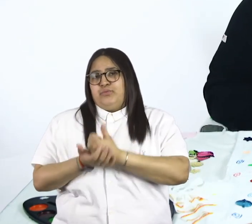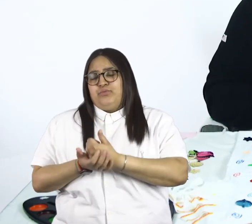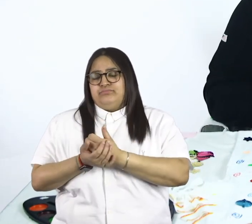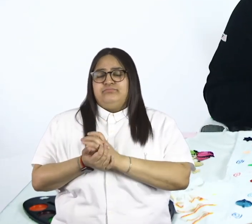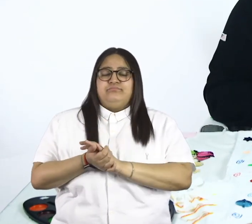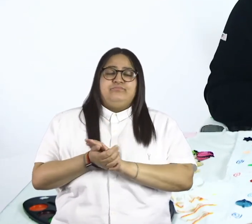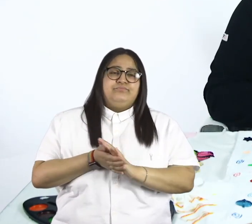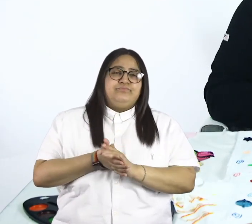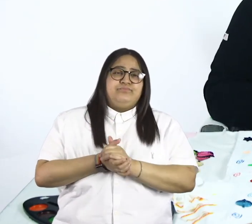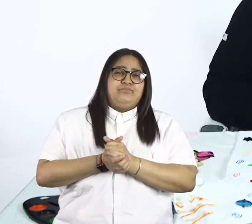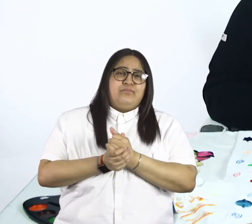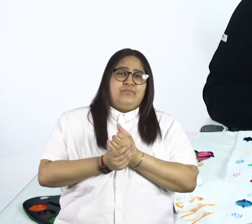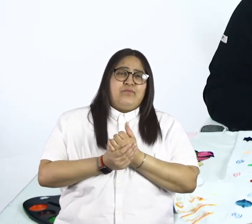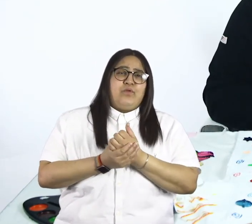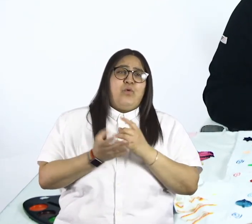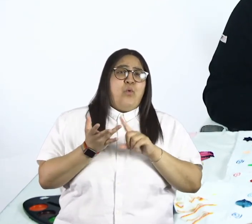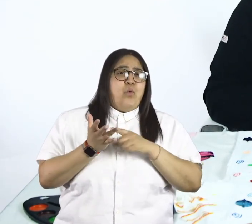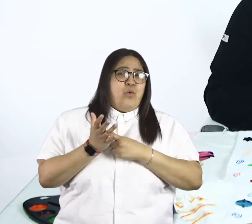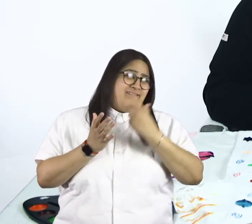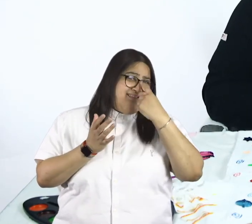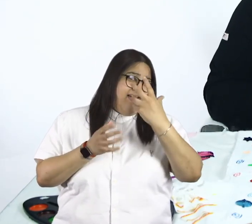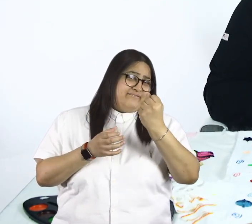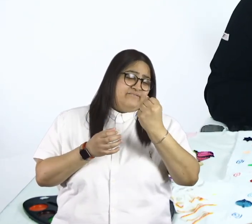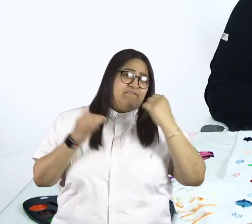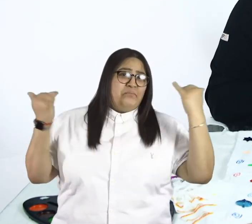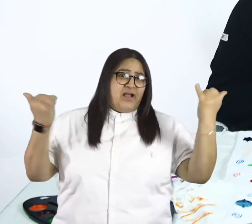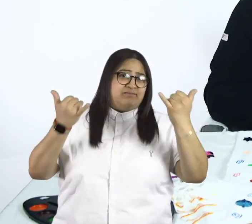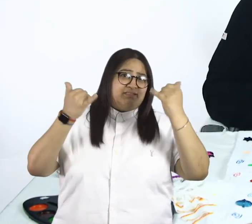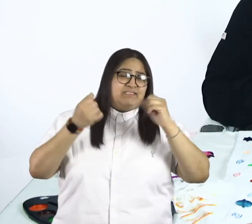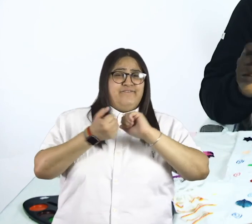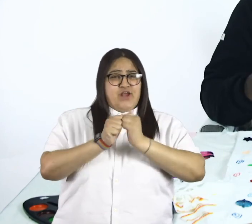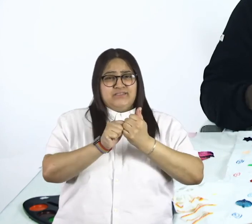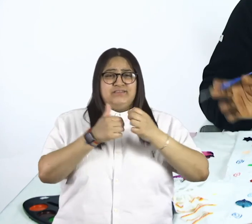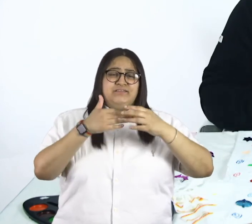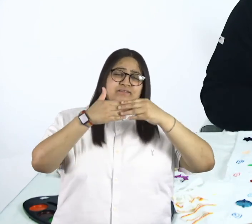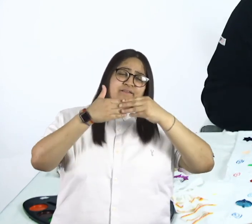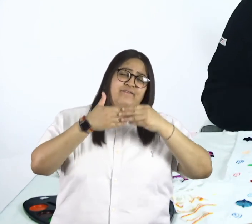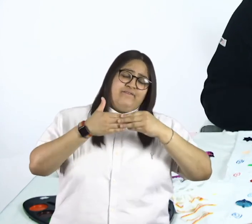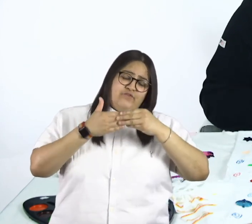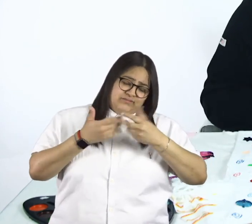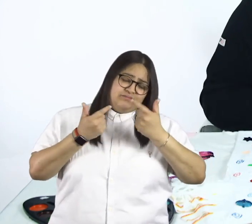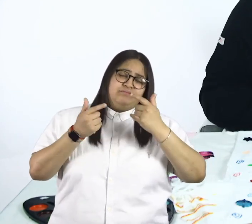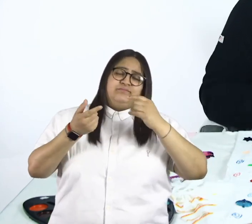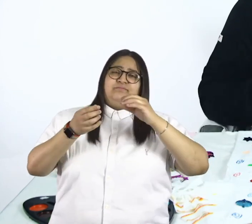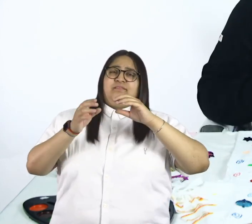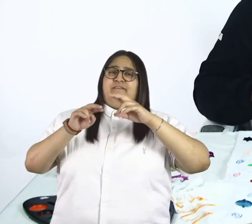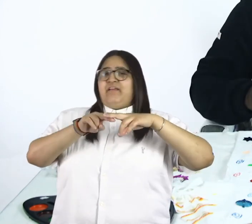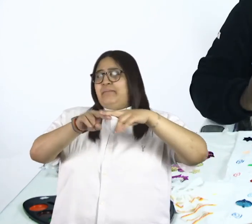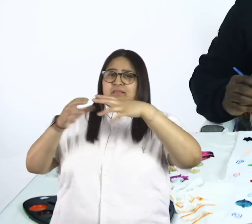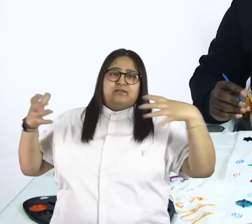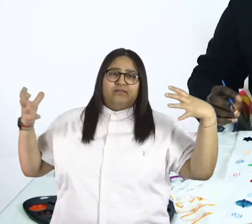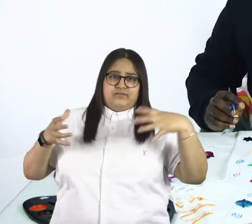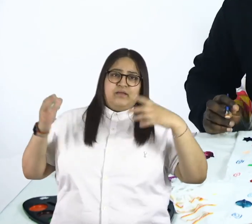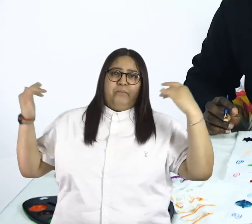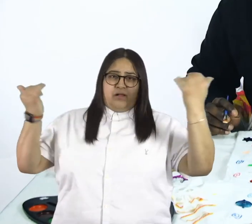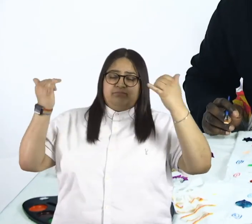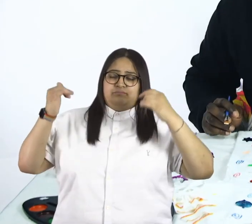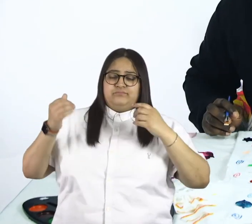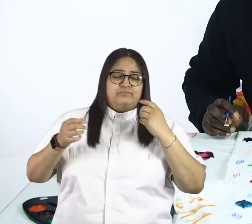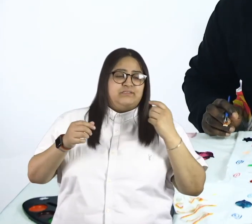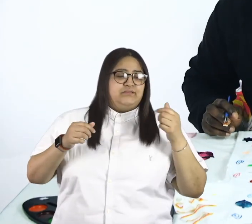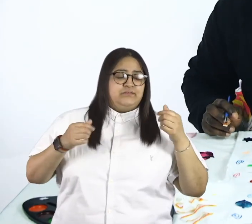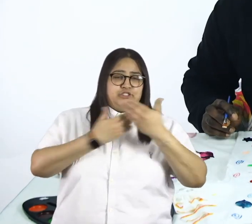have a t-shirt making party and have all your friends and family over, and you guys just create these amazing t-shirts. And then you guys can wear them to